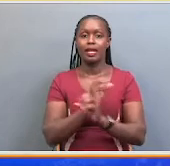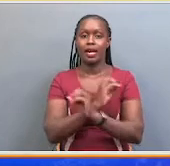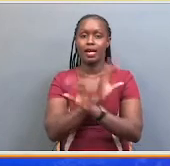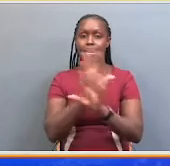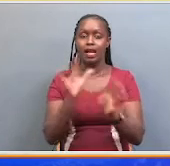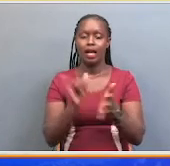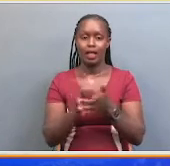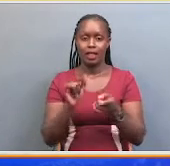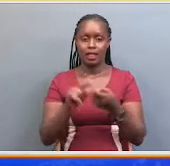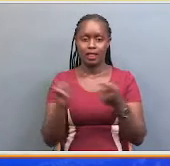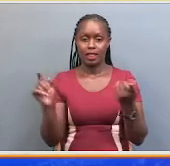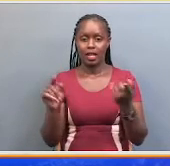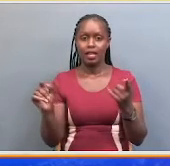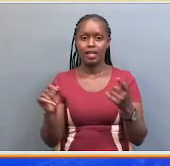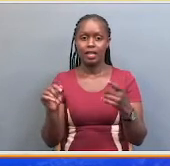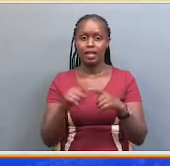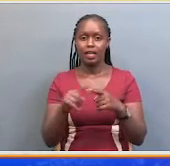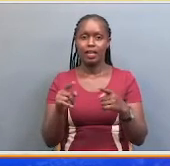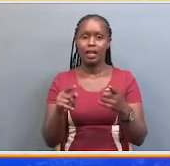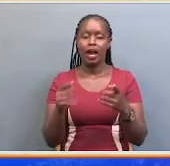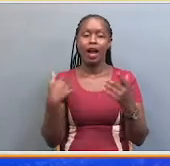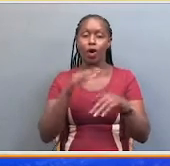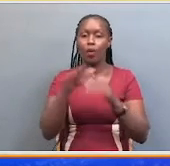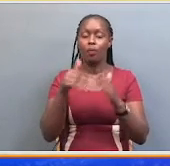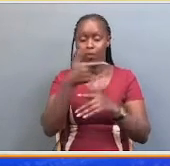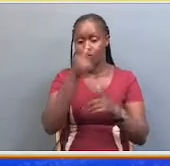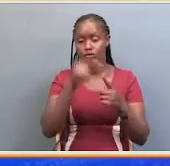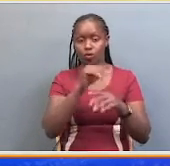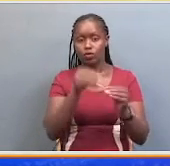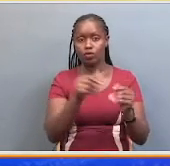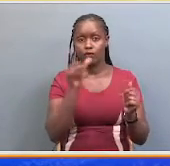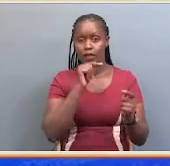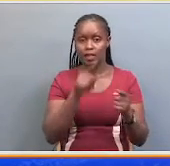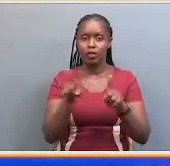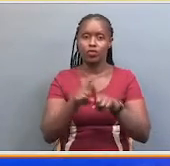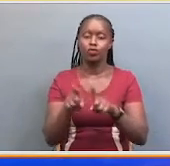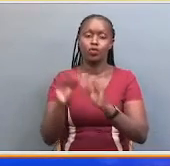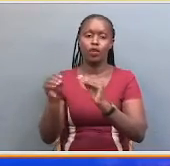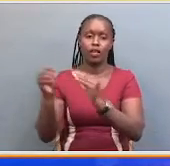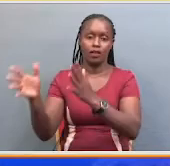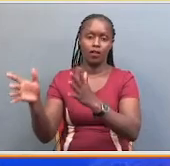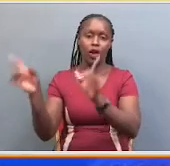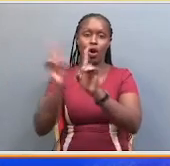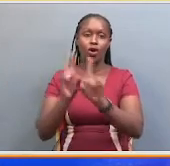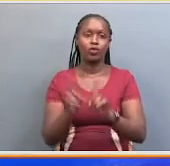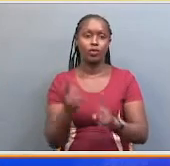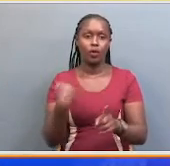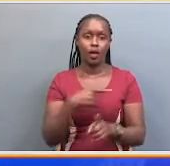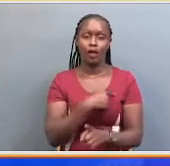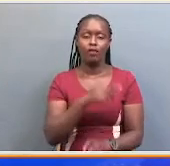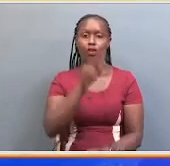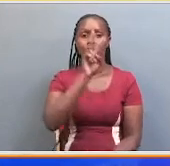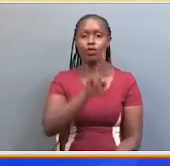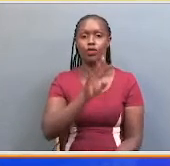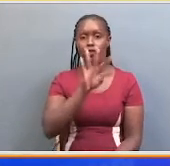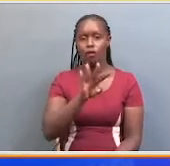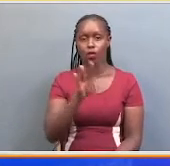merited and dismissed them. We have also conceded 24 of those